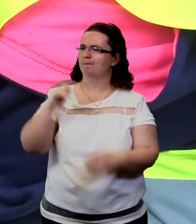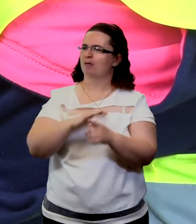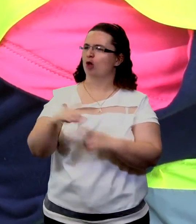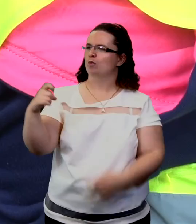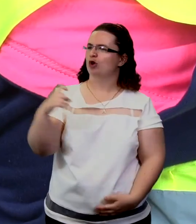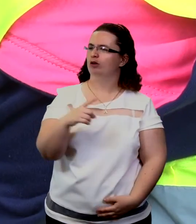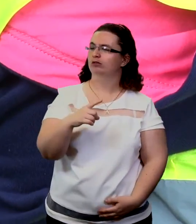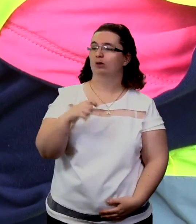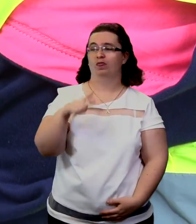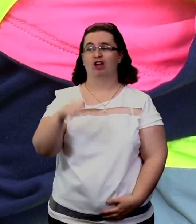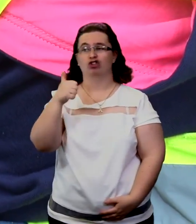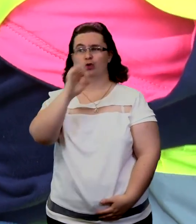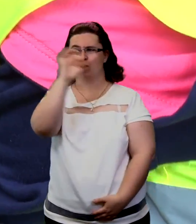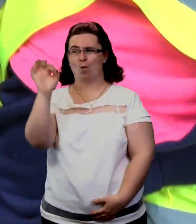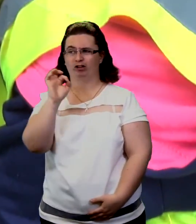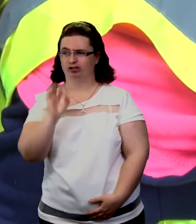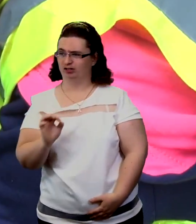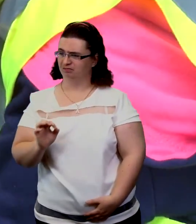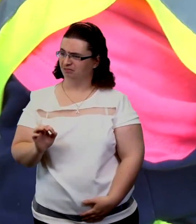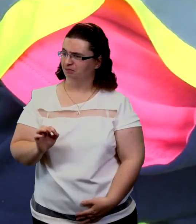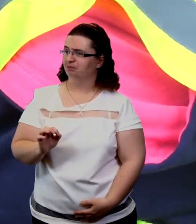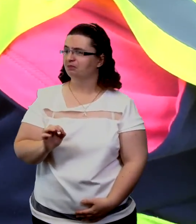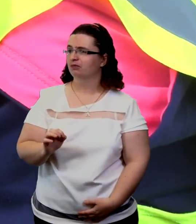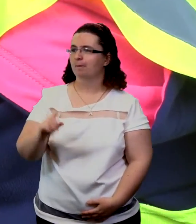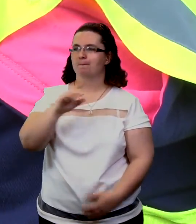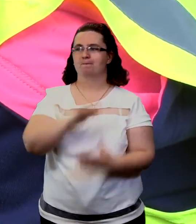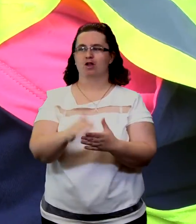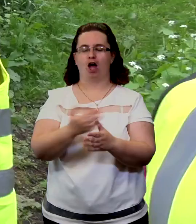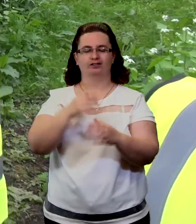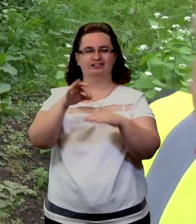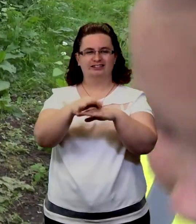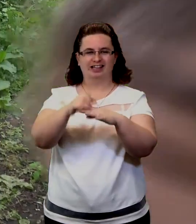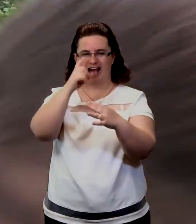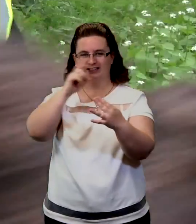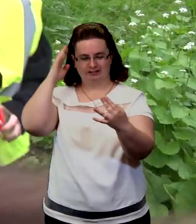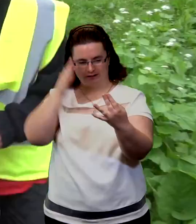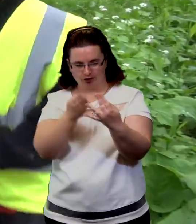It's what I found when they scared the queue up. An millipede.